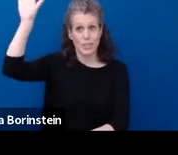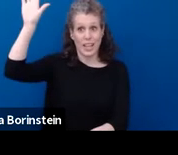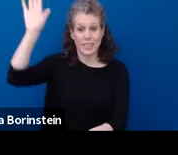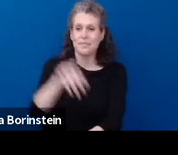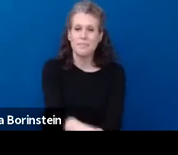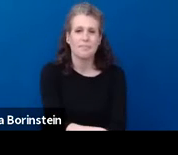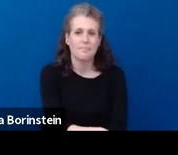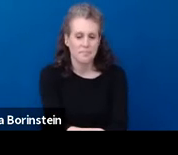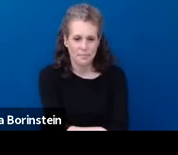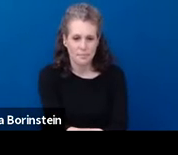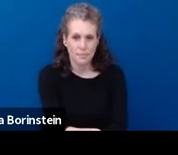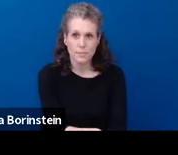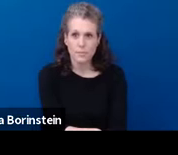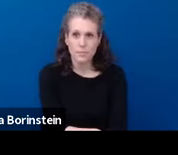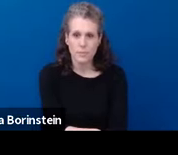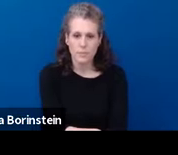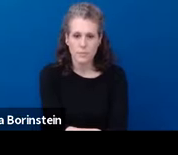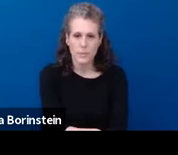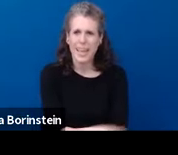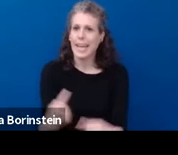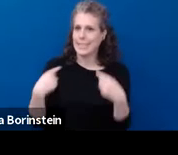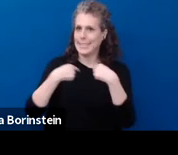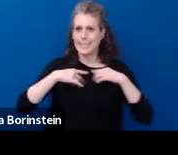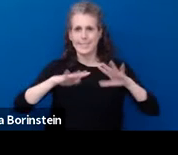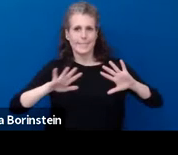Yes, I am not entirely sure.